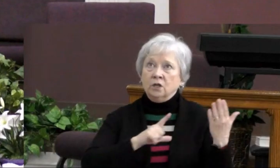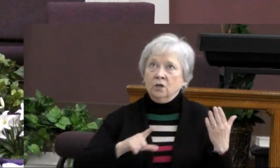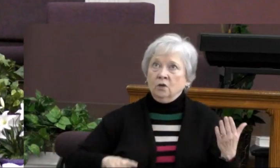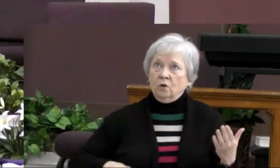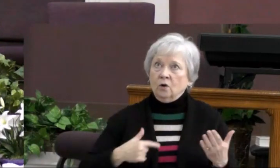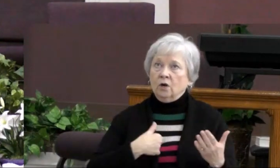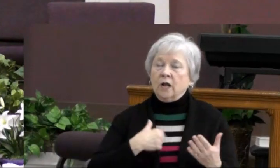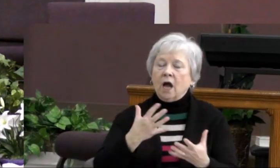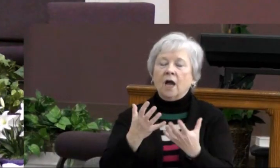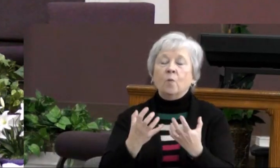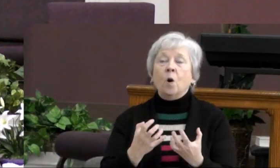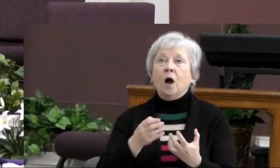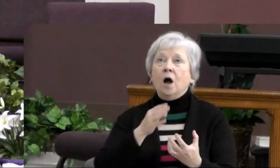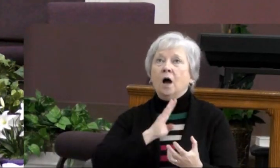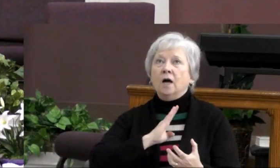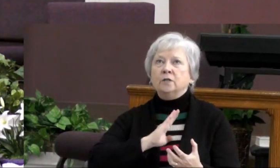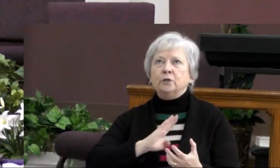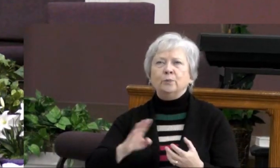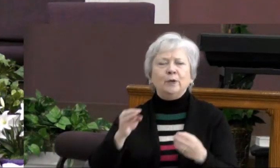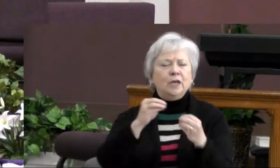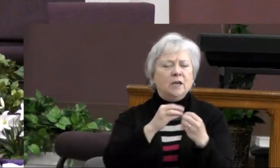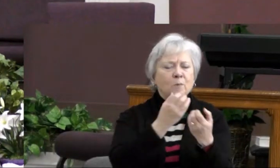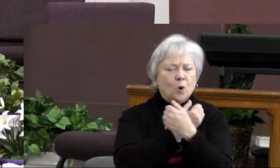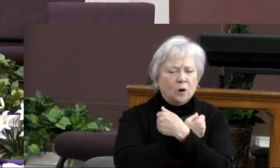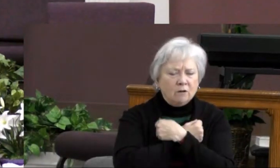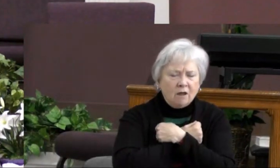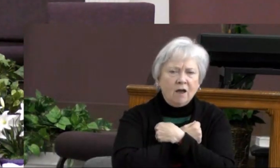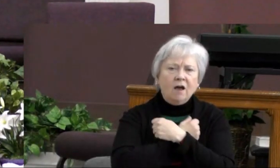heart. Lord, I want to be